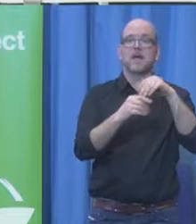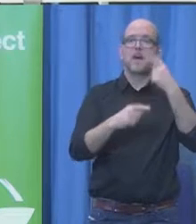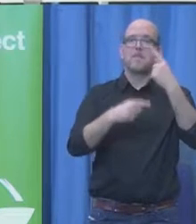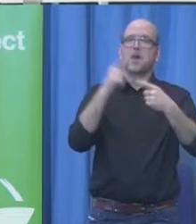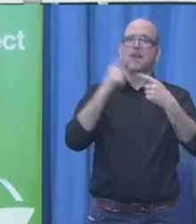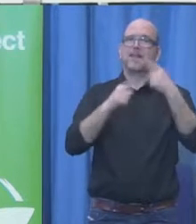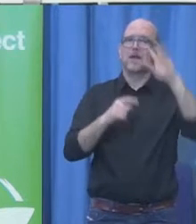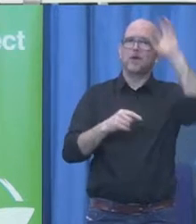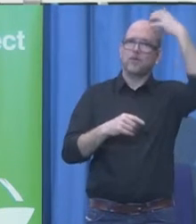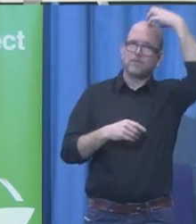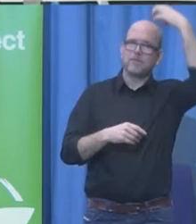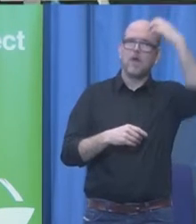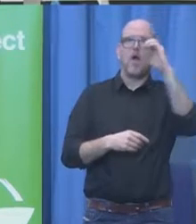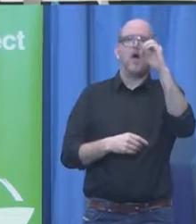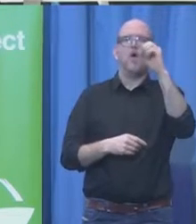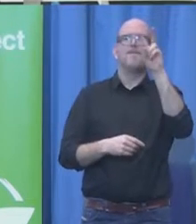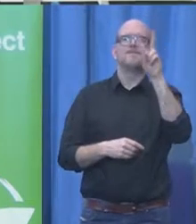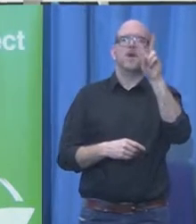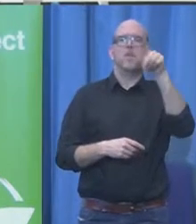cooperation,